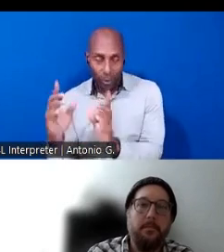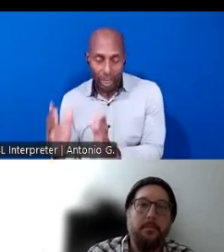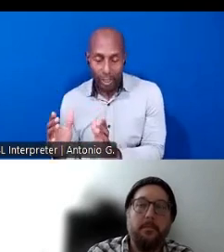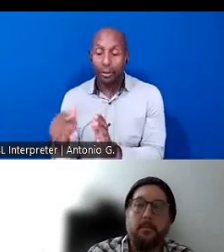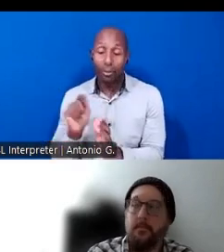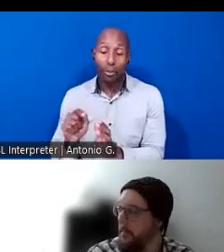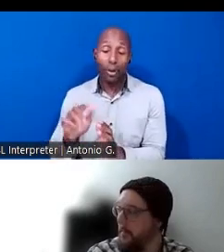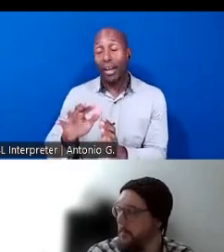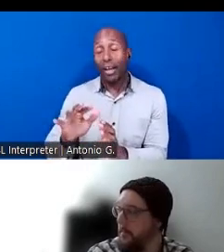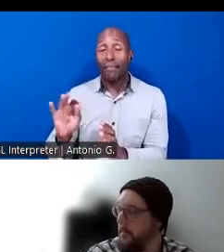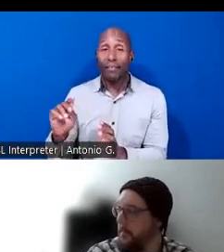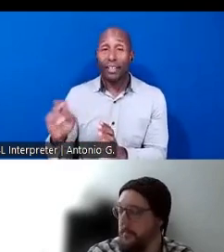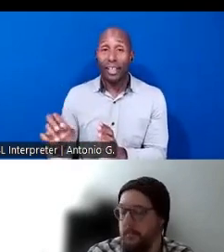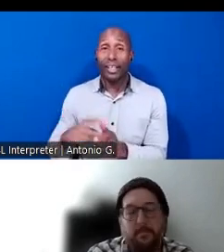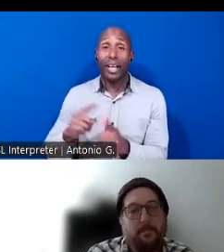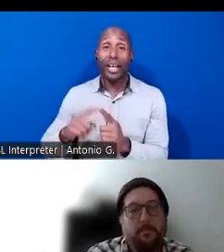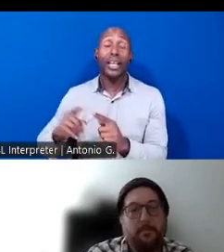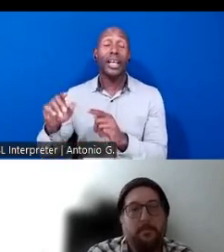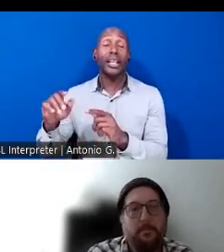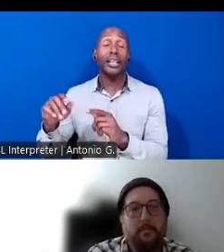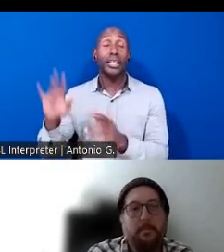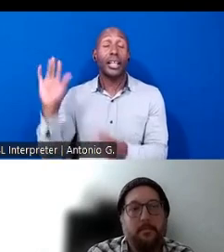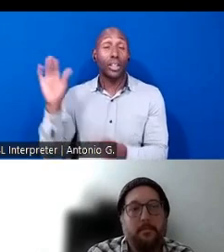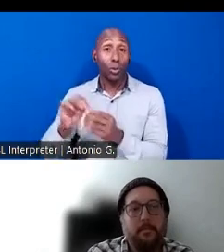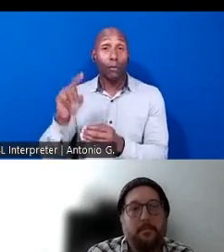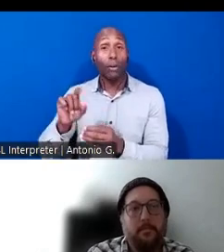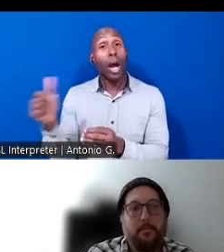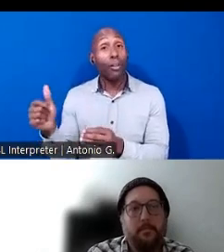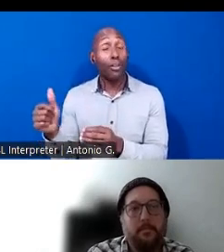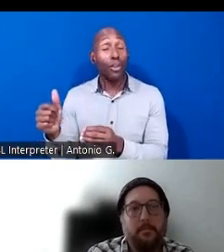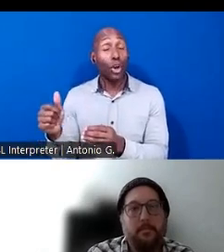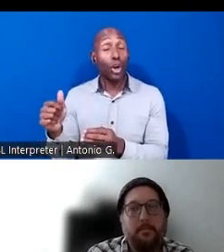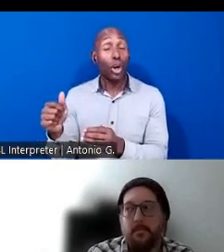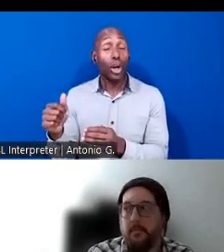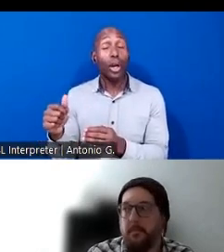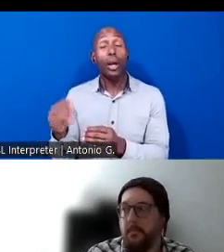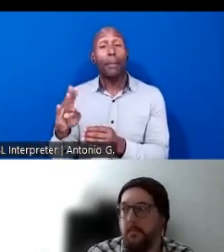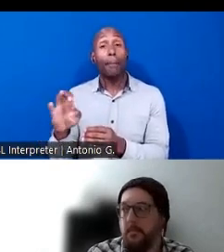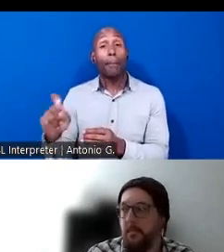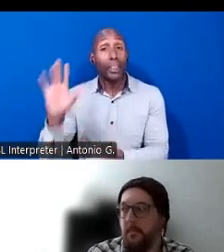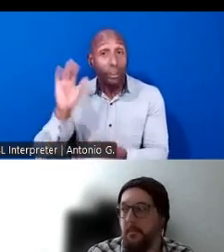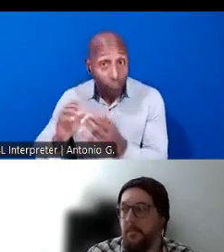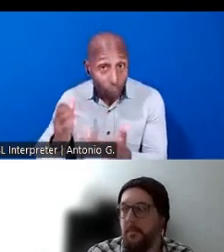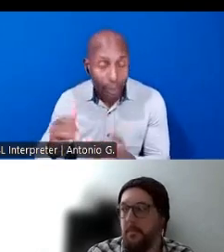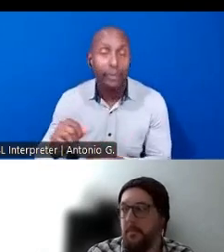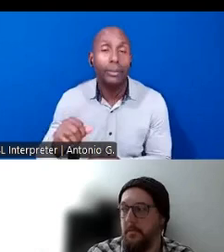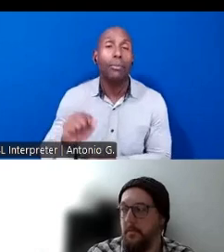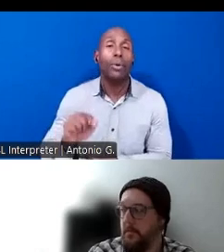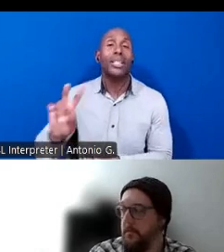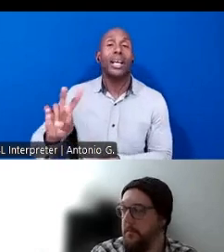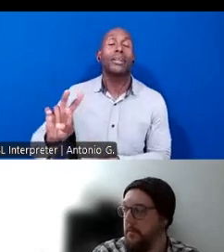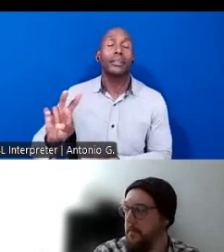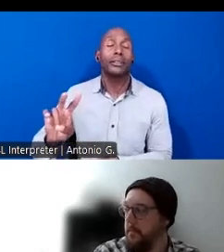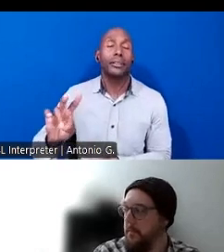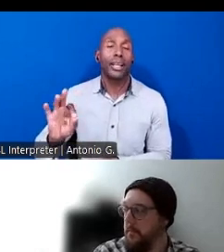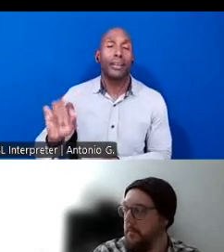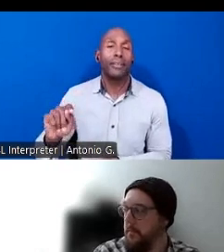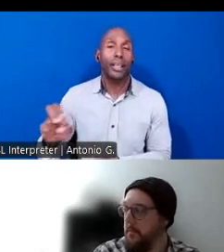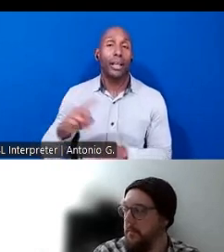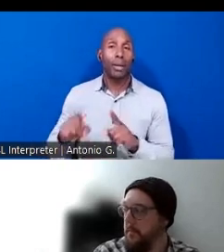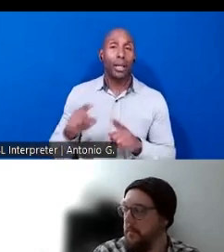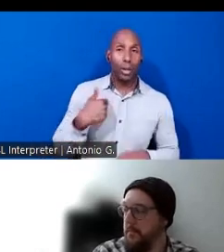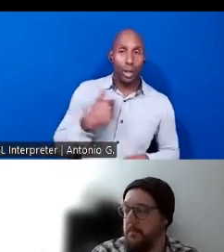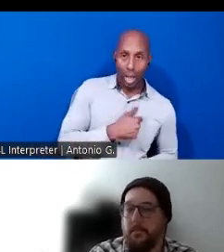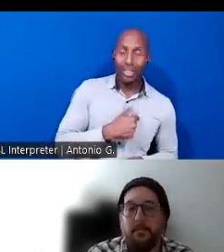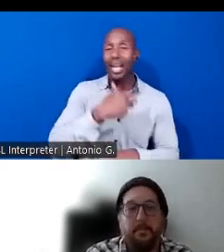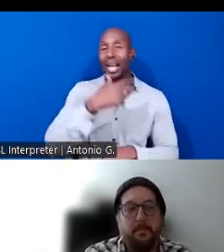the other box would be 0.7 FTEs, but we would know, and OVW would know in looking at your data what the